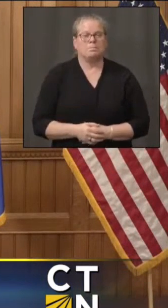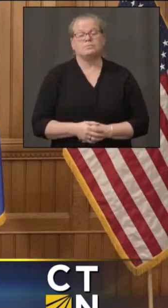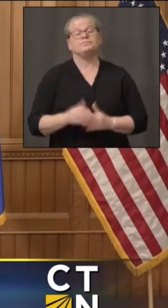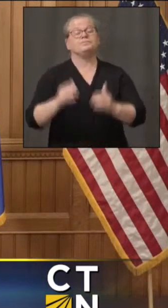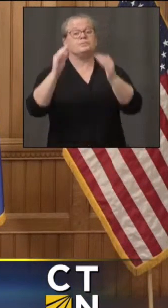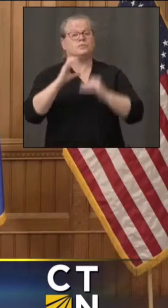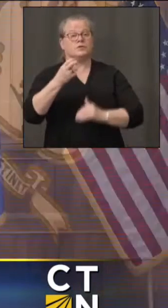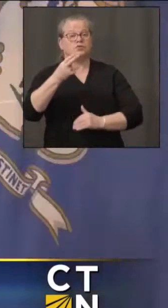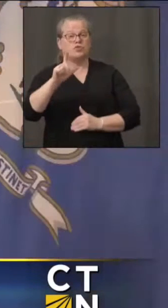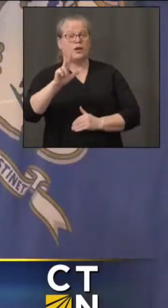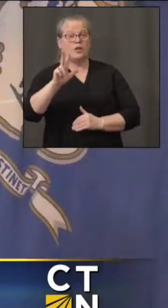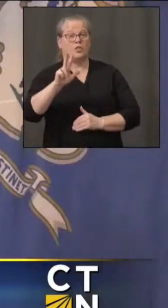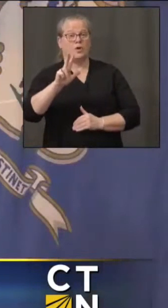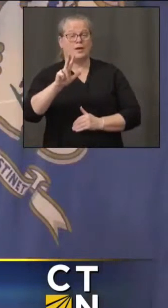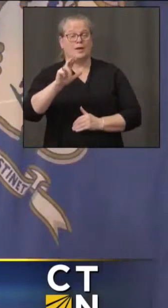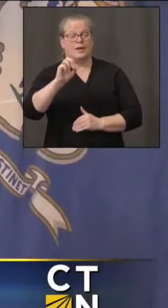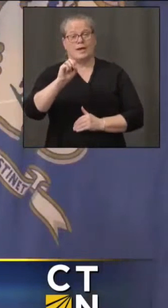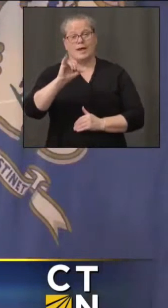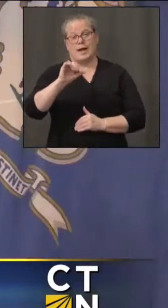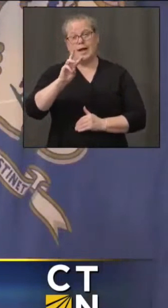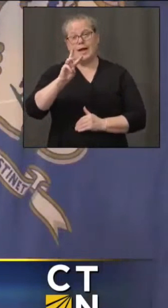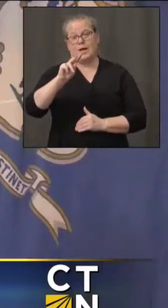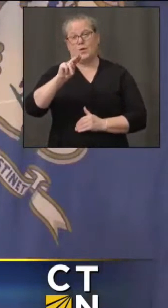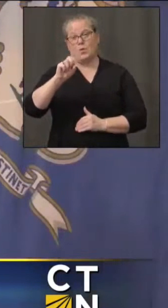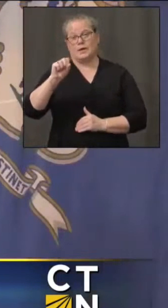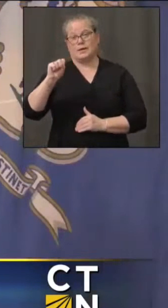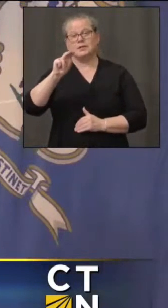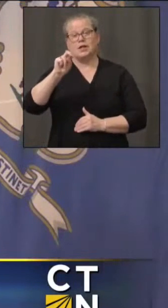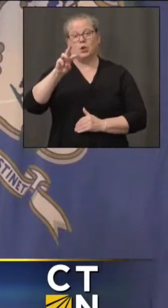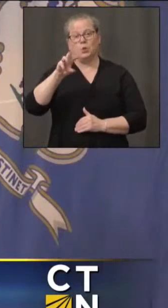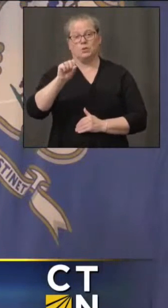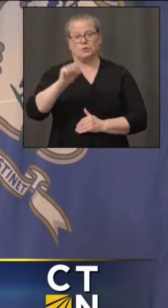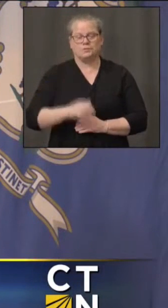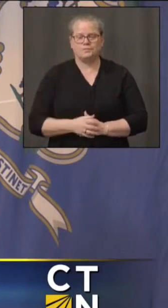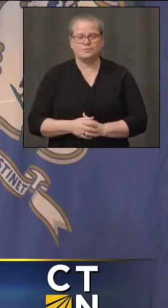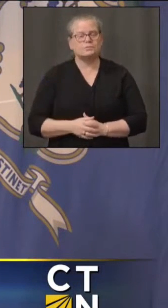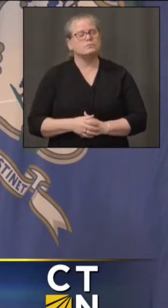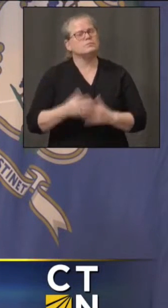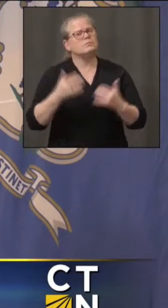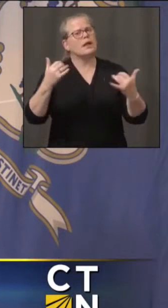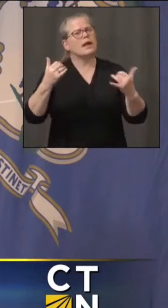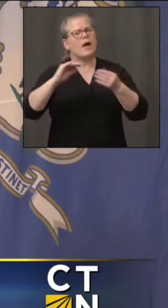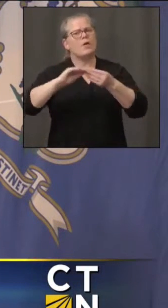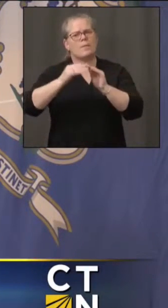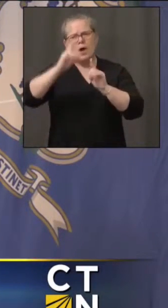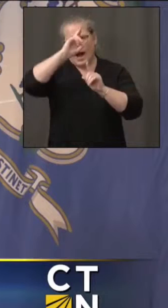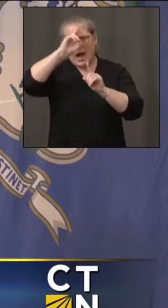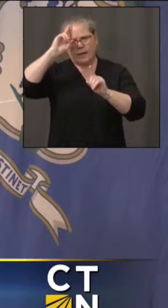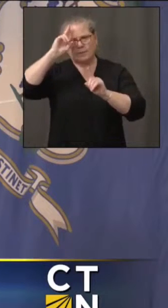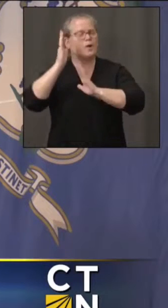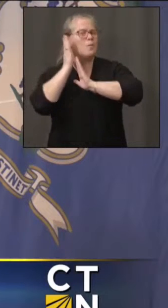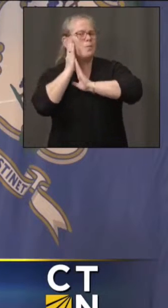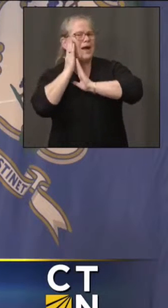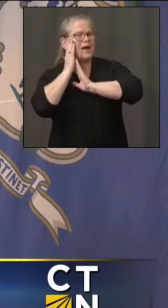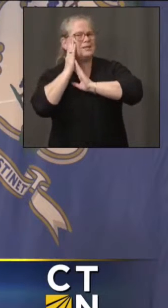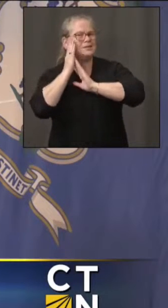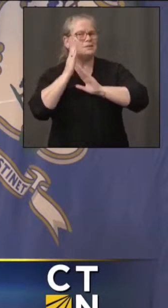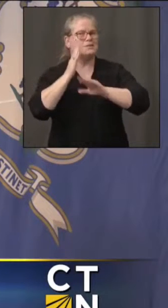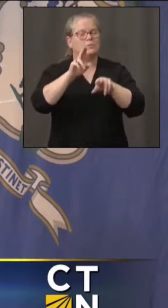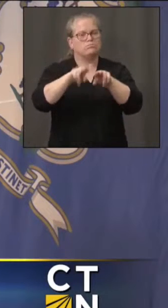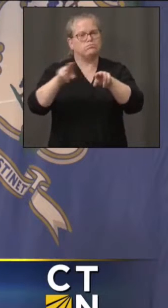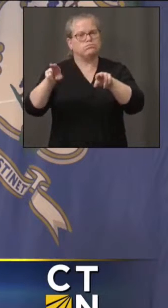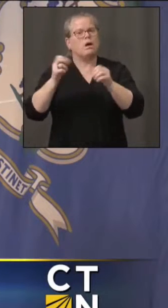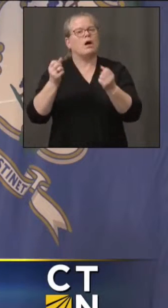Good afternoon, everyone. What is the current percentage of hospital beds that are being used for COVID-19 patients in